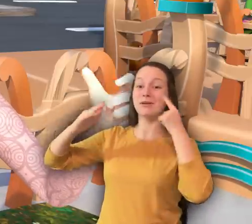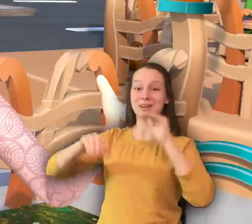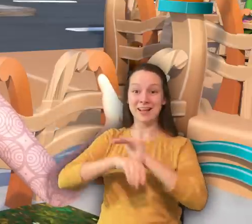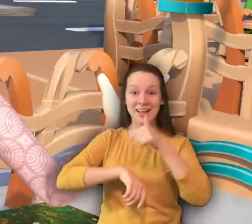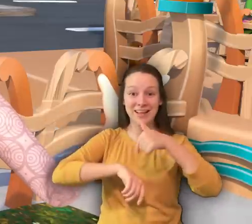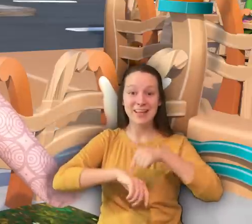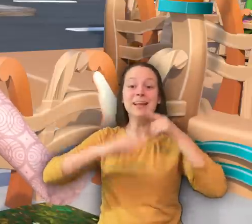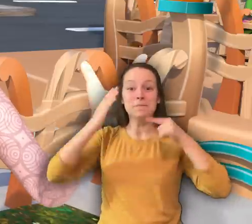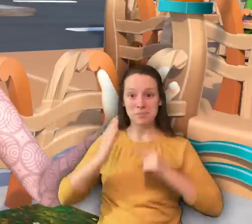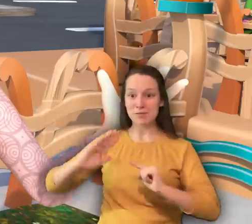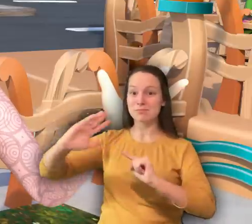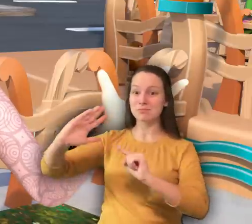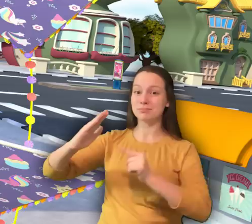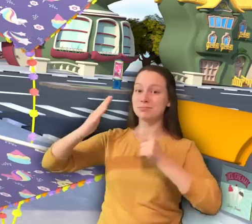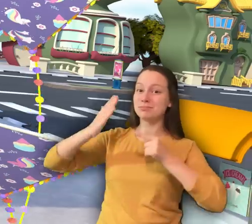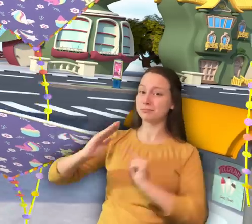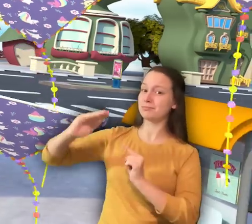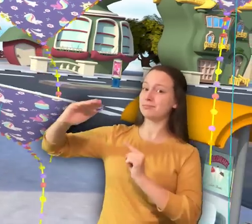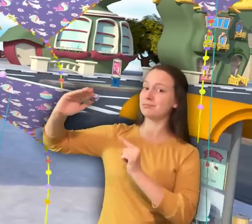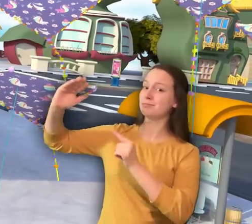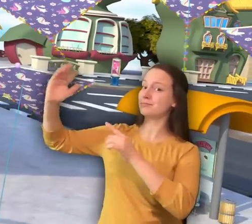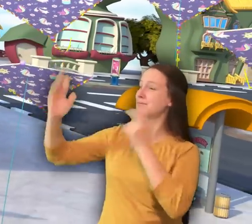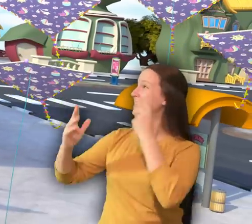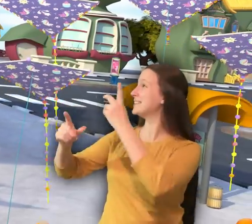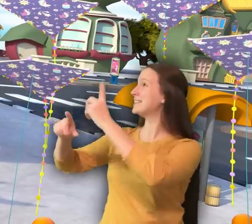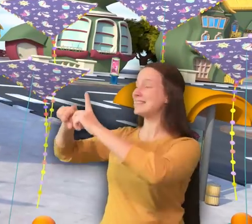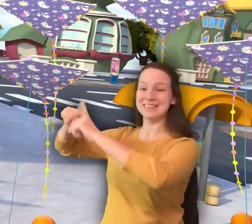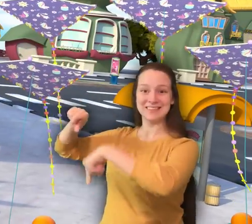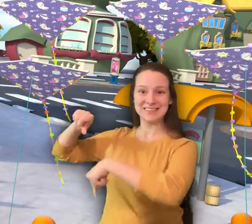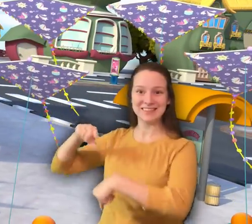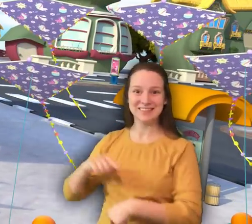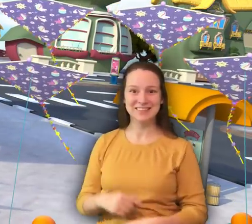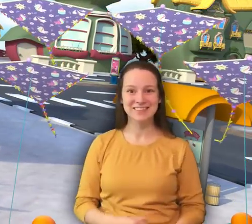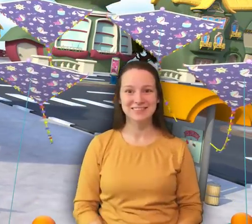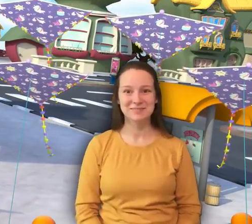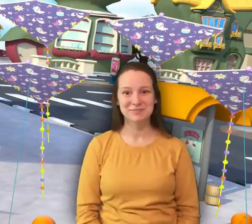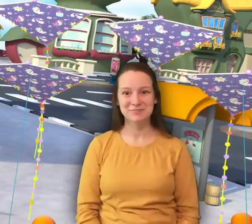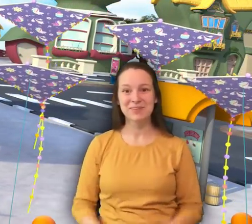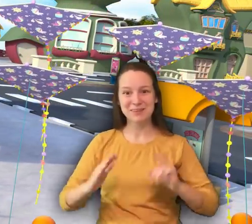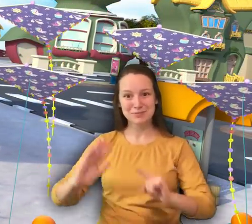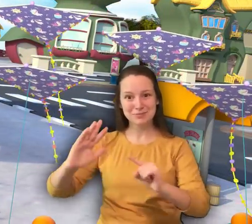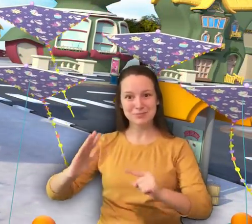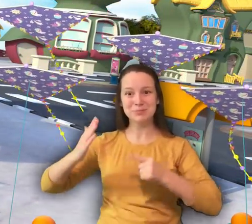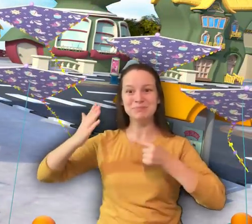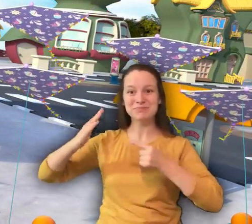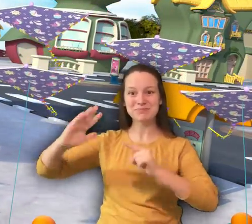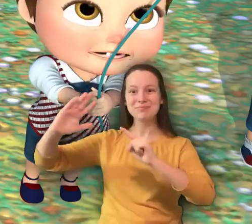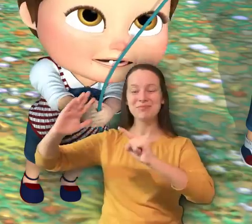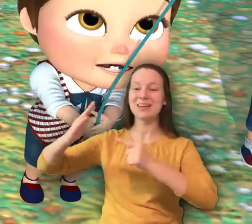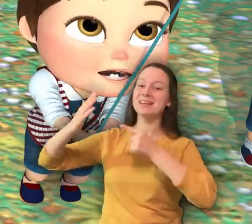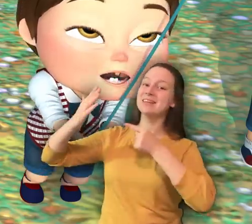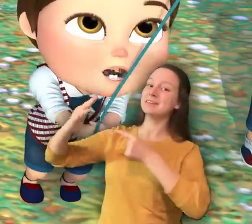to fly up at night here we go with the kite flying out of sight here we go